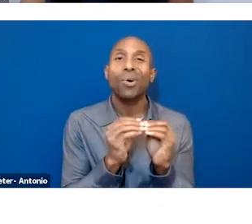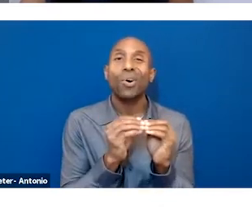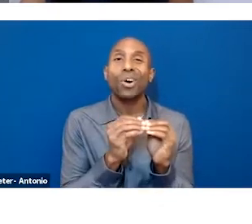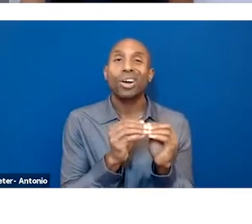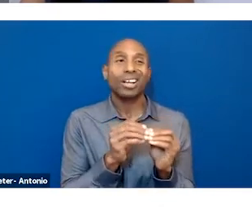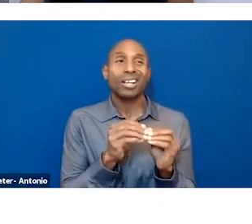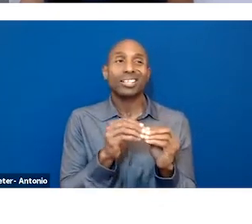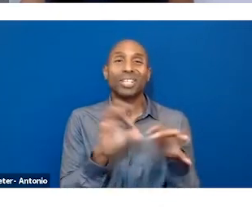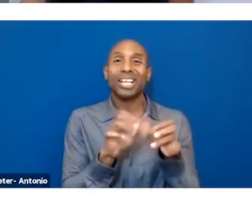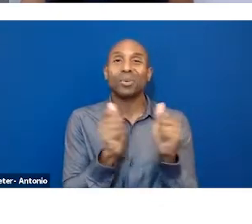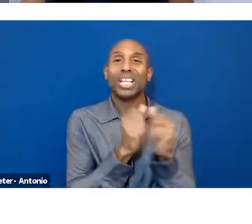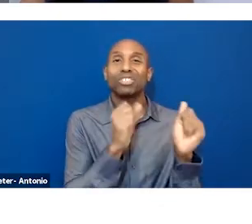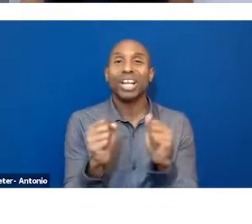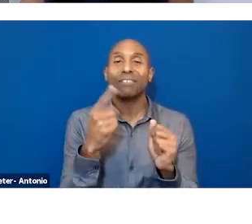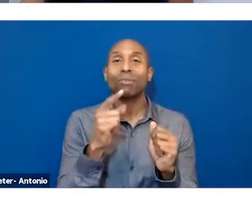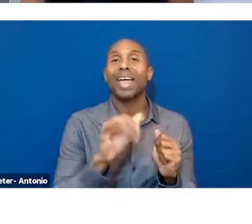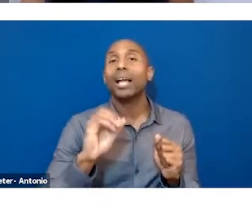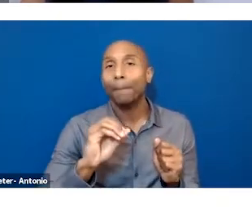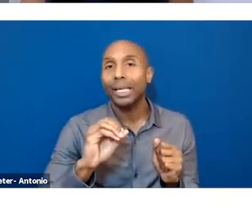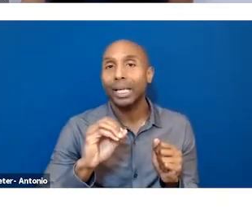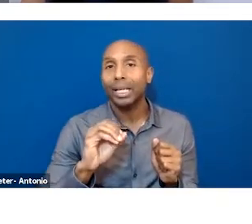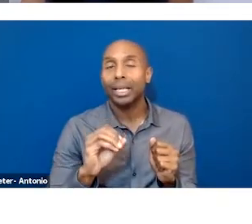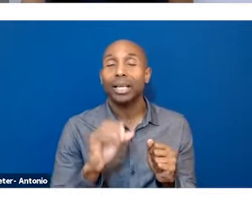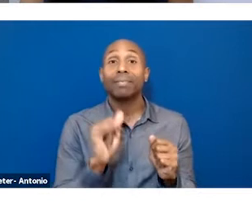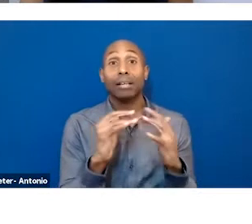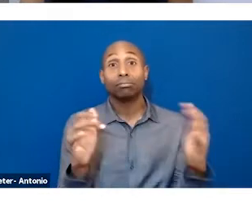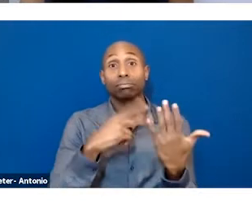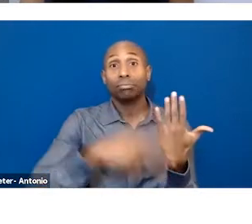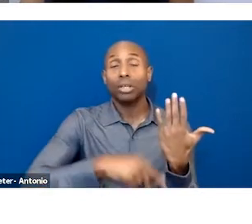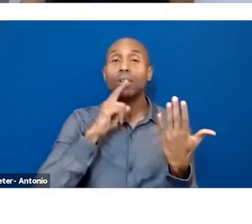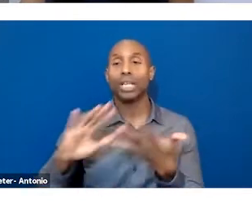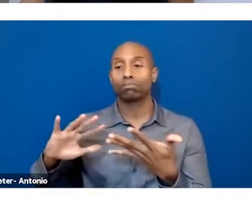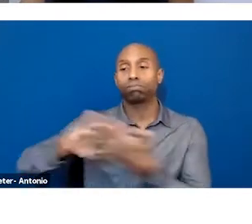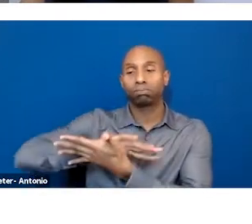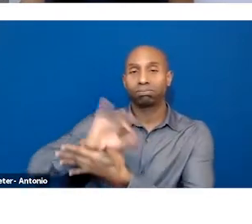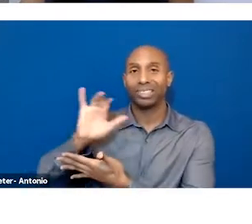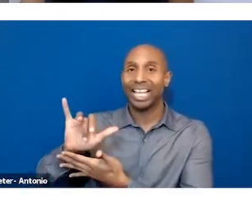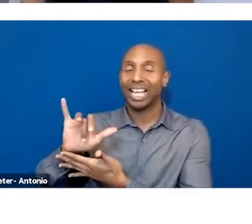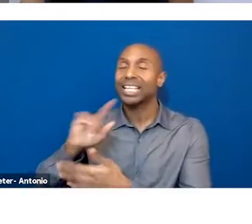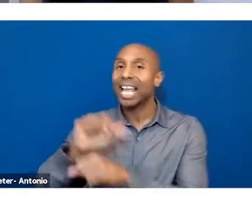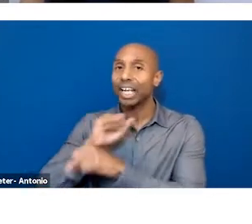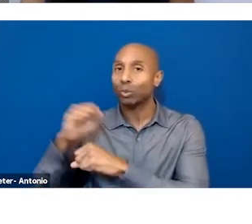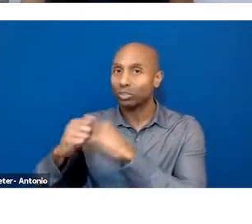this before, they obscure and gloss over this reality in which women and girls of color